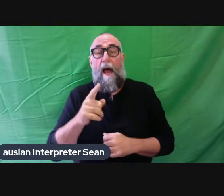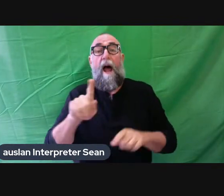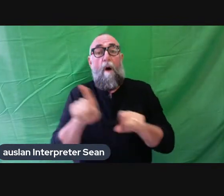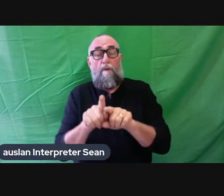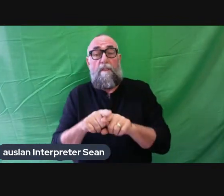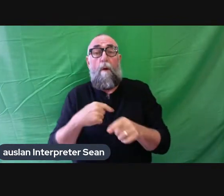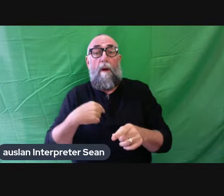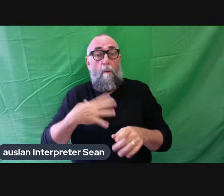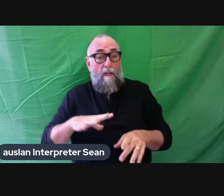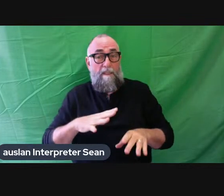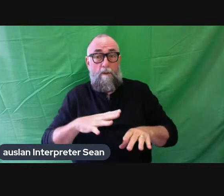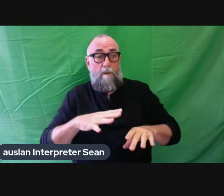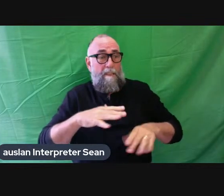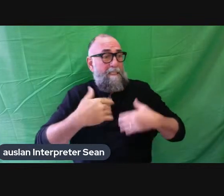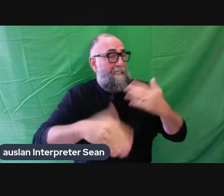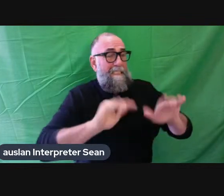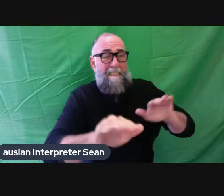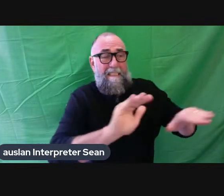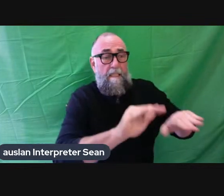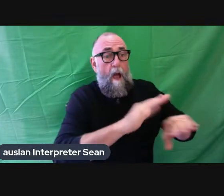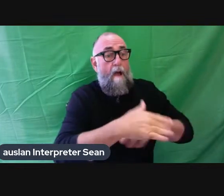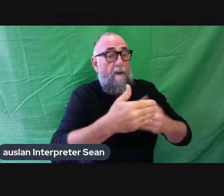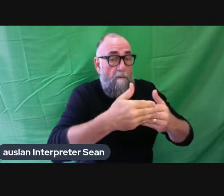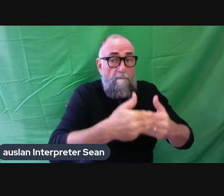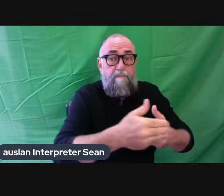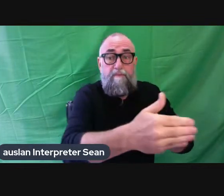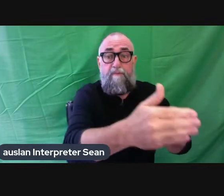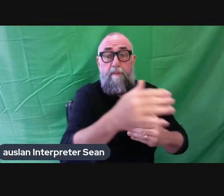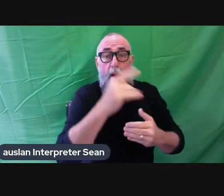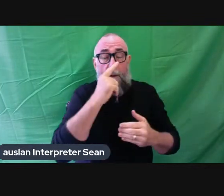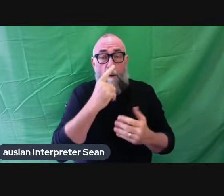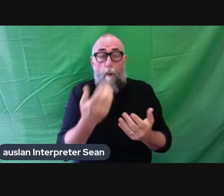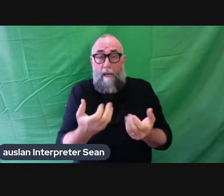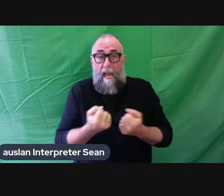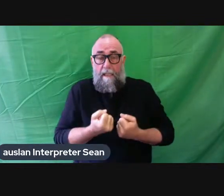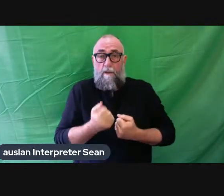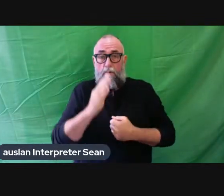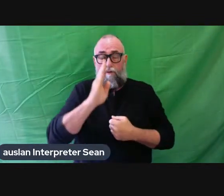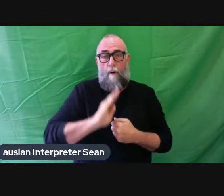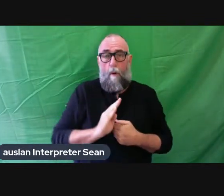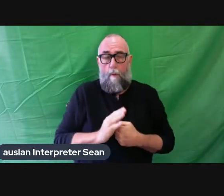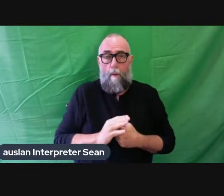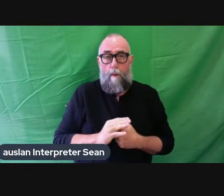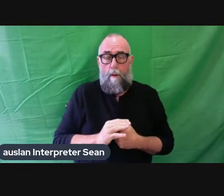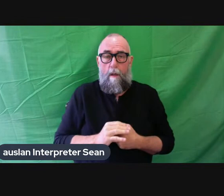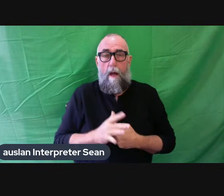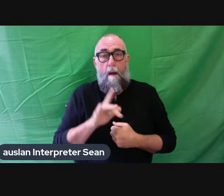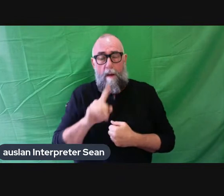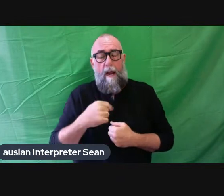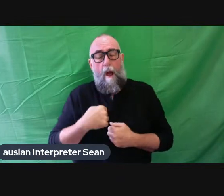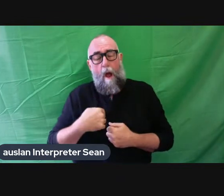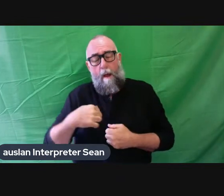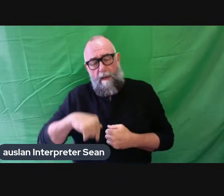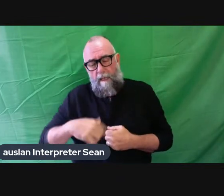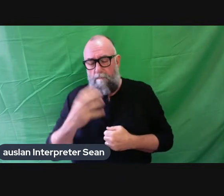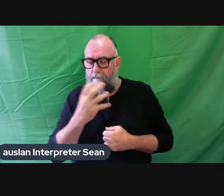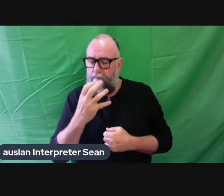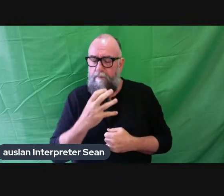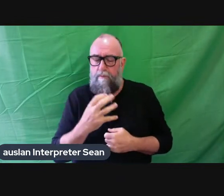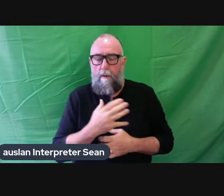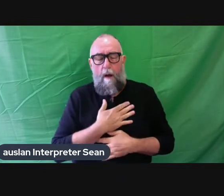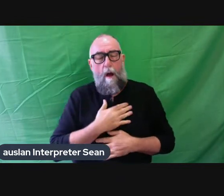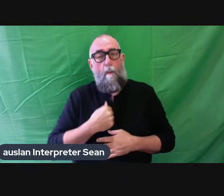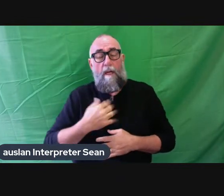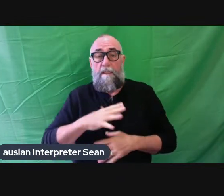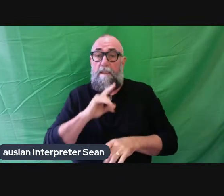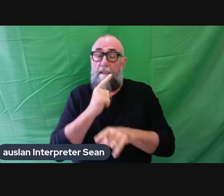So I'm delighted to represent the Lord Mayor here today, but I also very personally want to express my deepest gratitude to